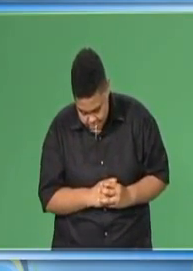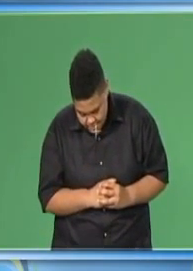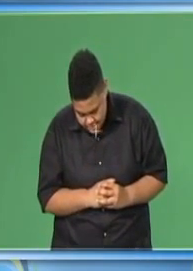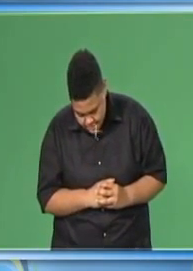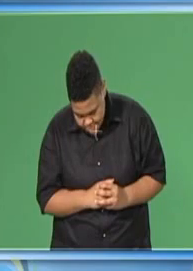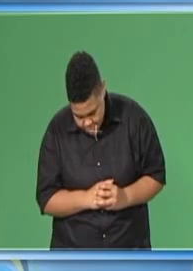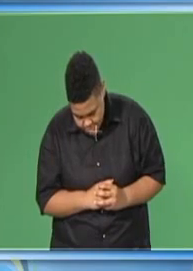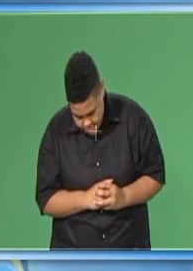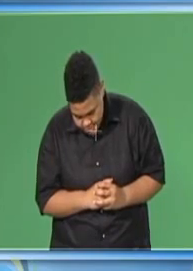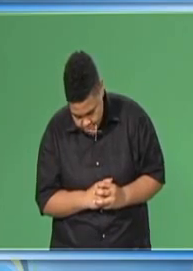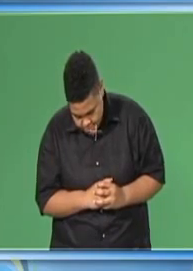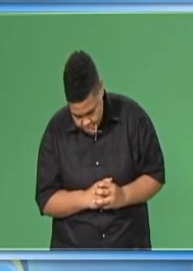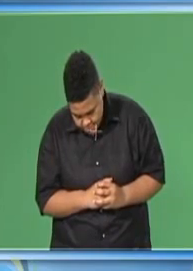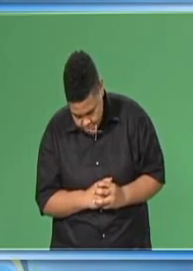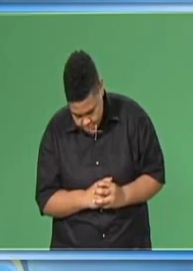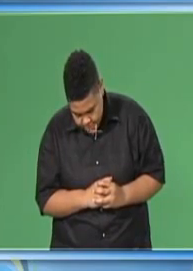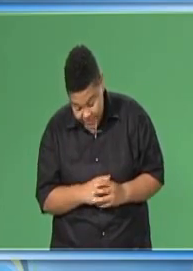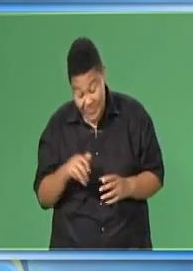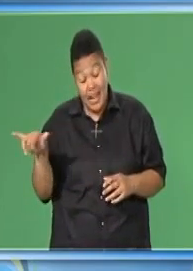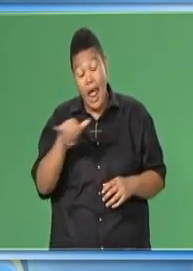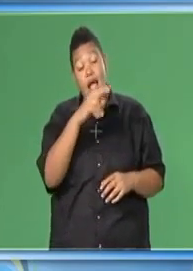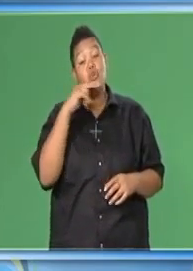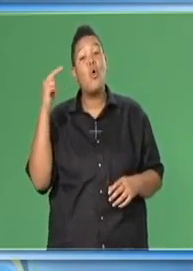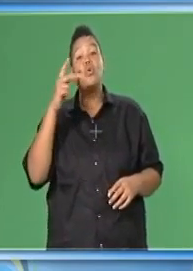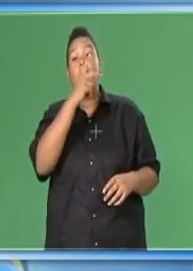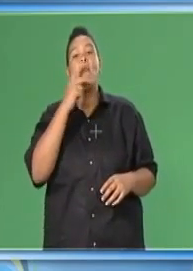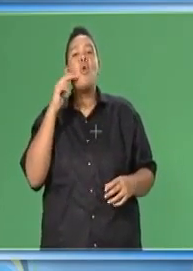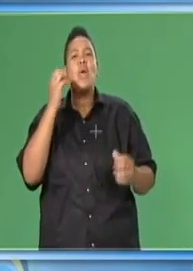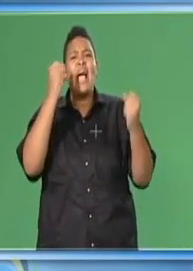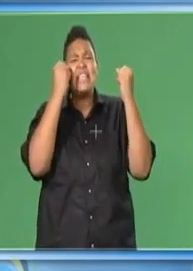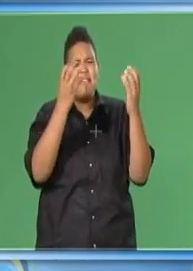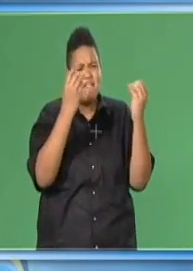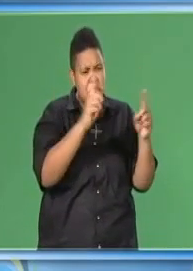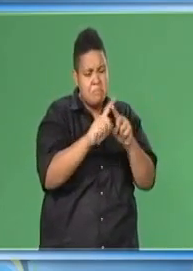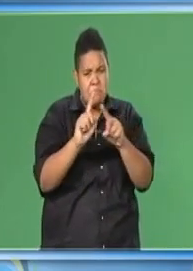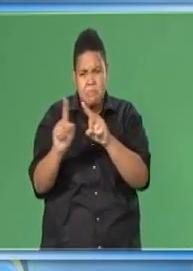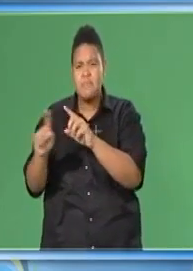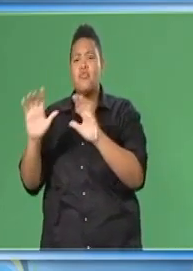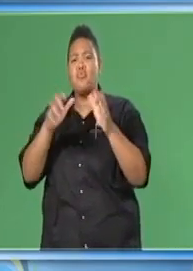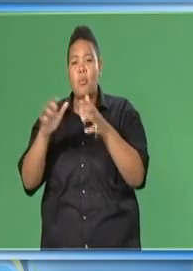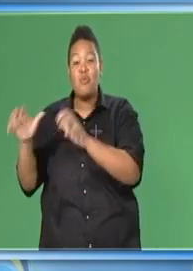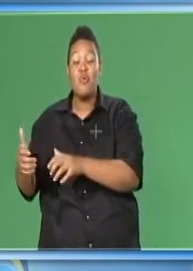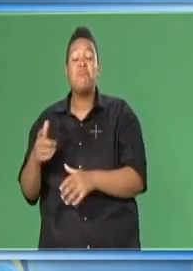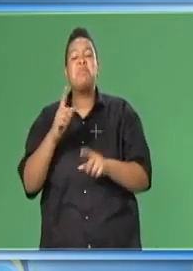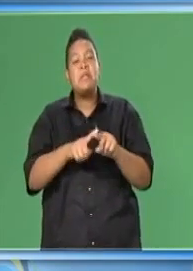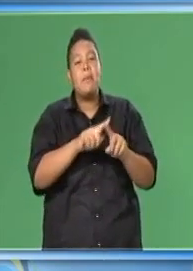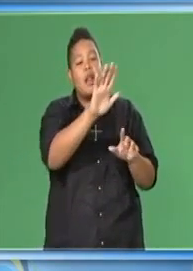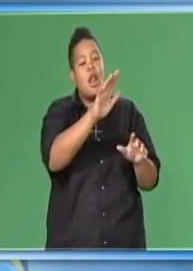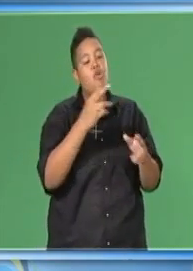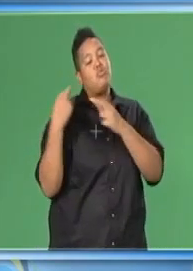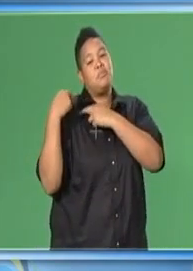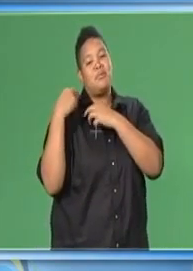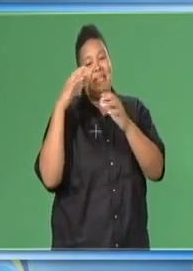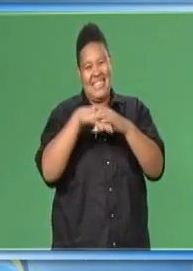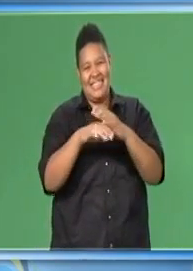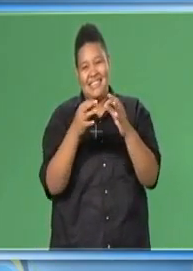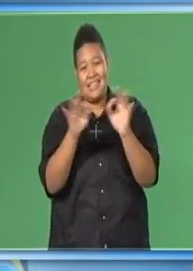Like nouns, pronouns fall into several categories, and some even fall into more than one category depending on their function in a